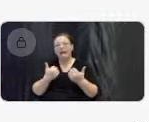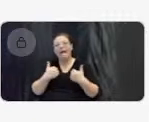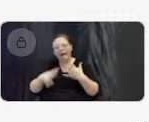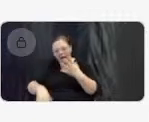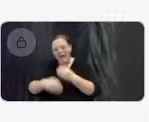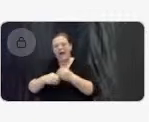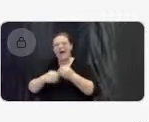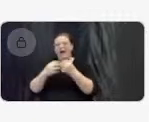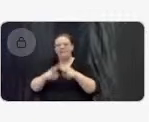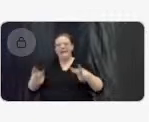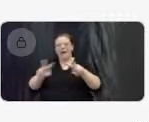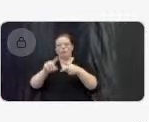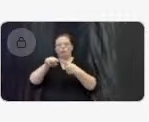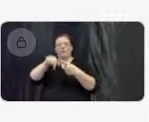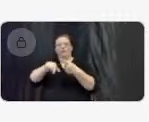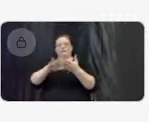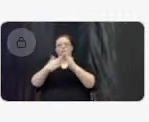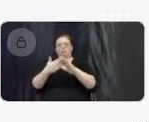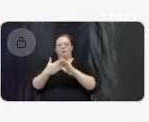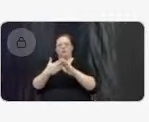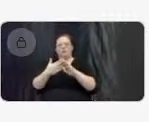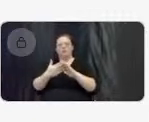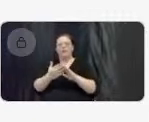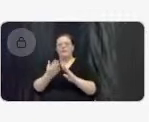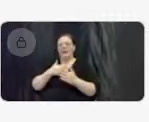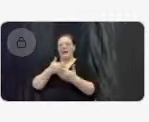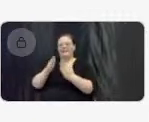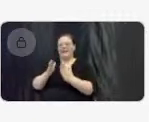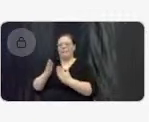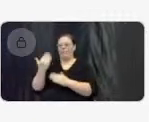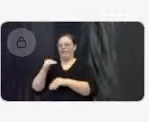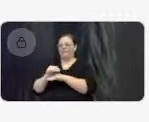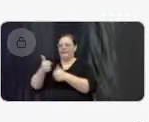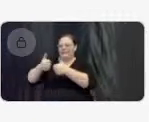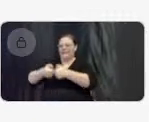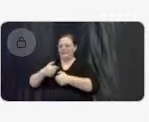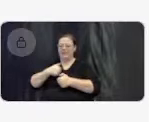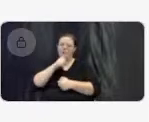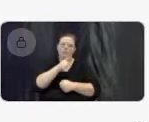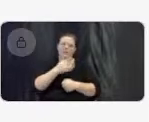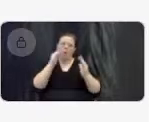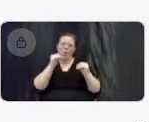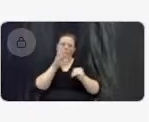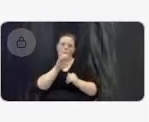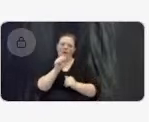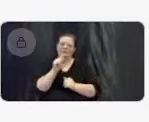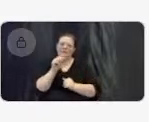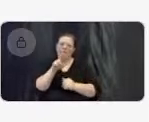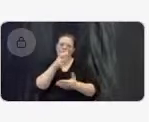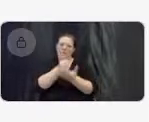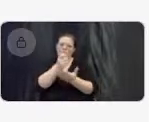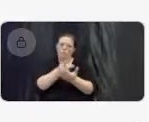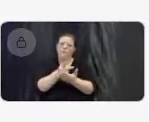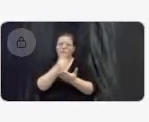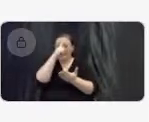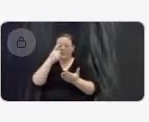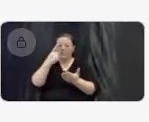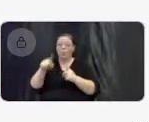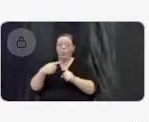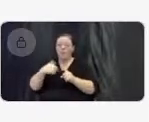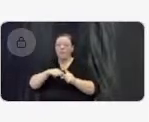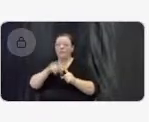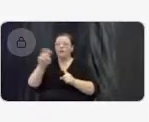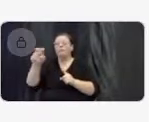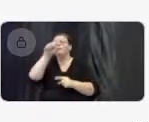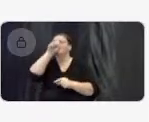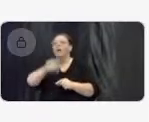community. I had a text from my neighbor last night that said, I really hope that your STR gets approved, because when we travel, we